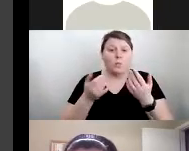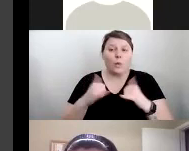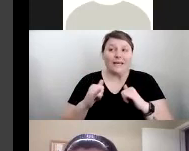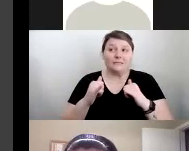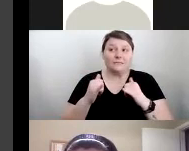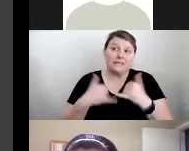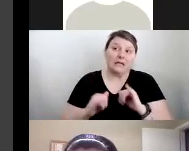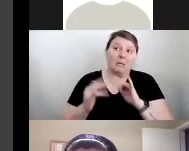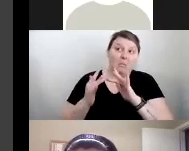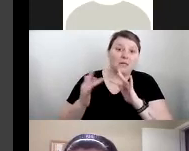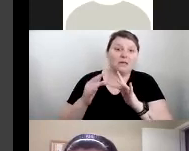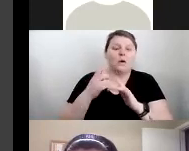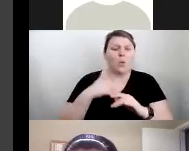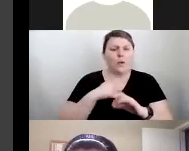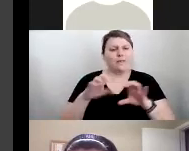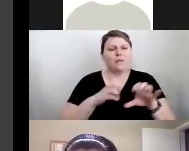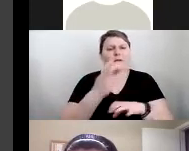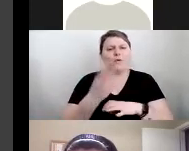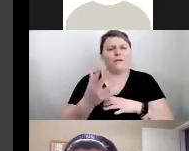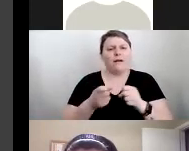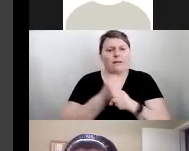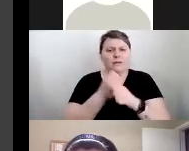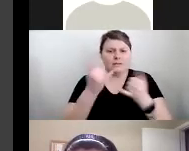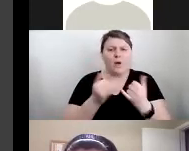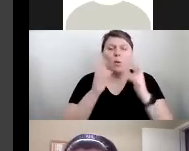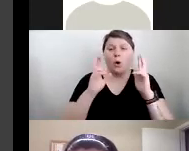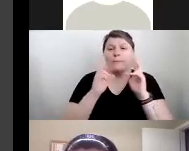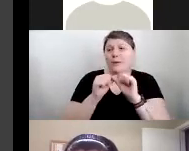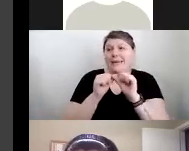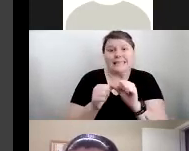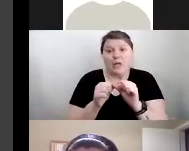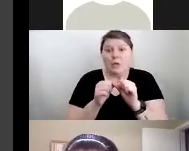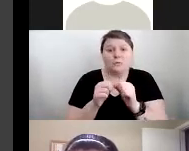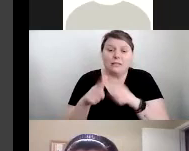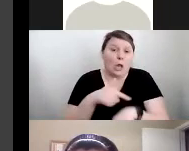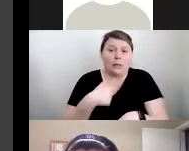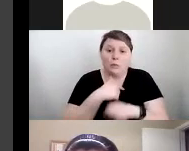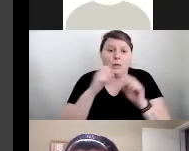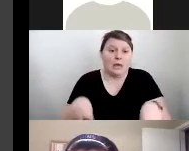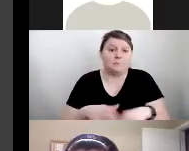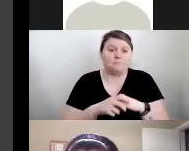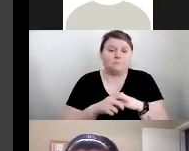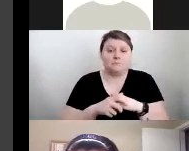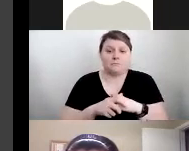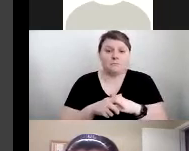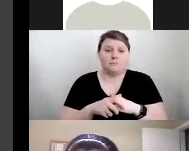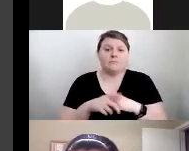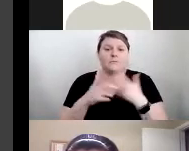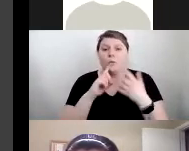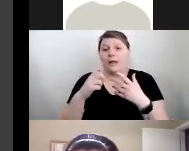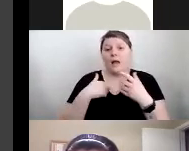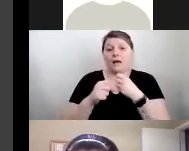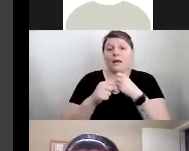And we've been doing this for 4 or 5 years now and hope to continue for as long as we can. And so shameless plug is